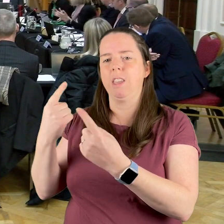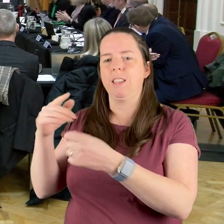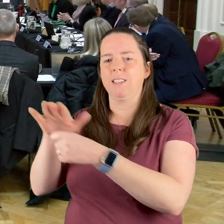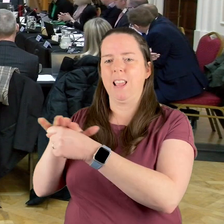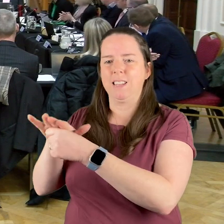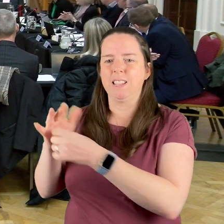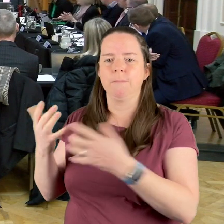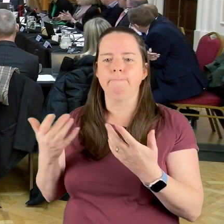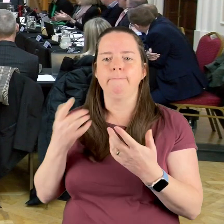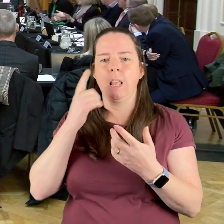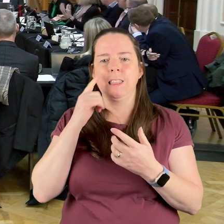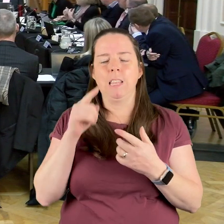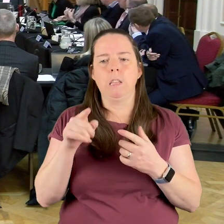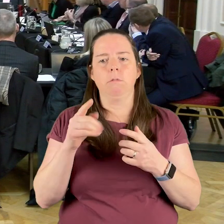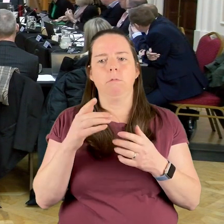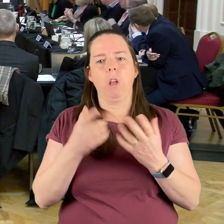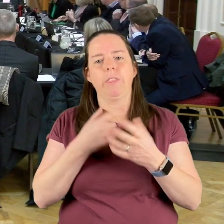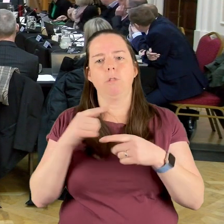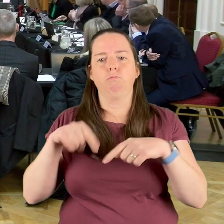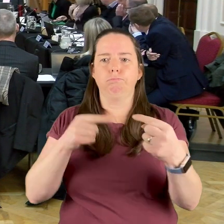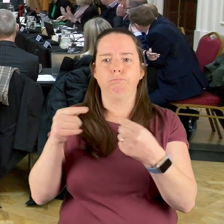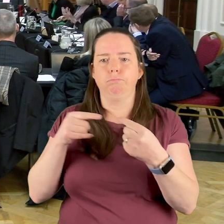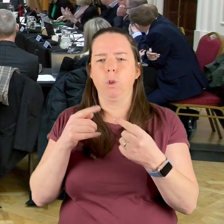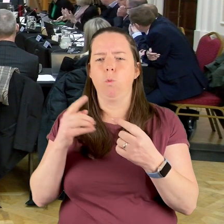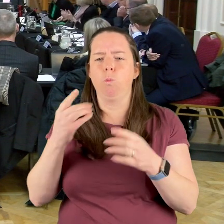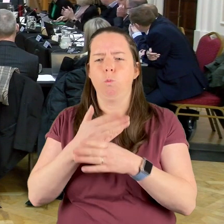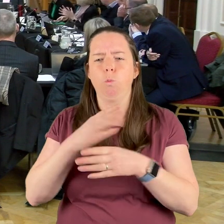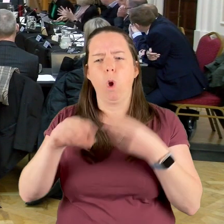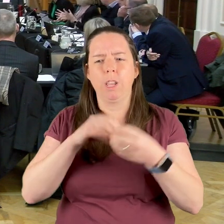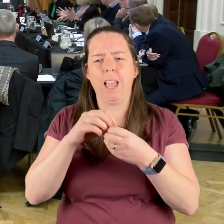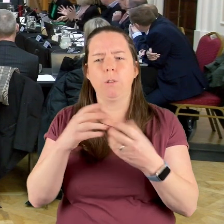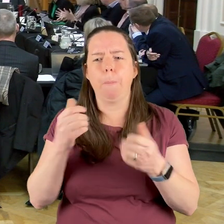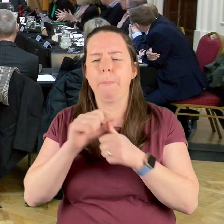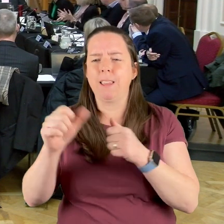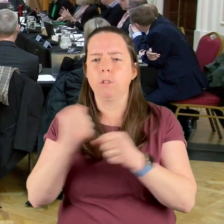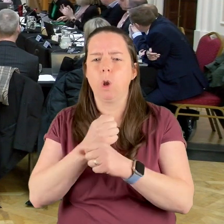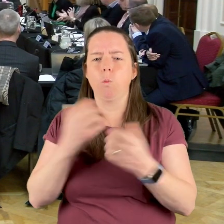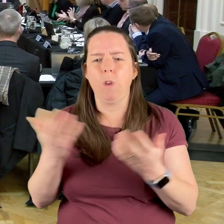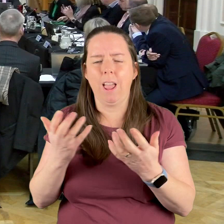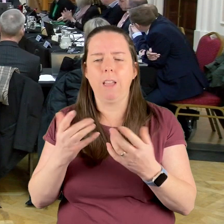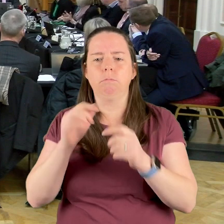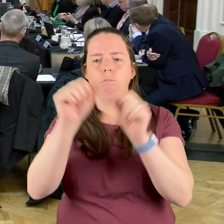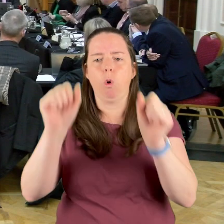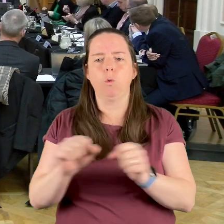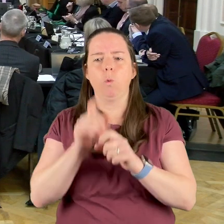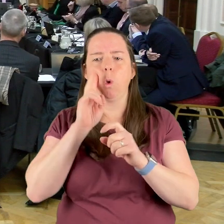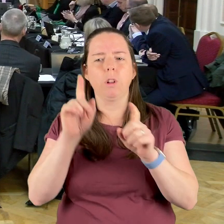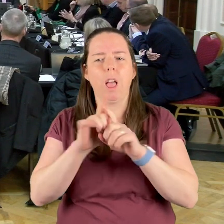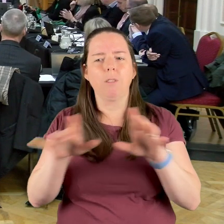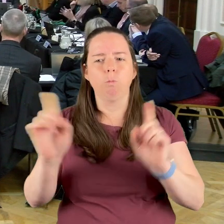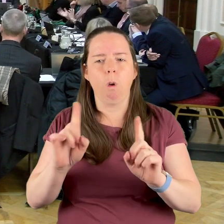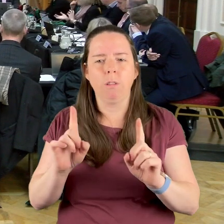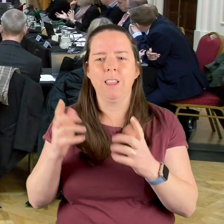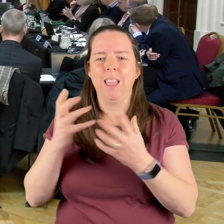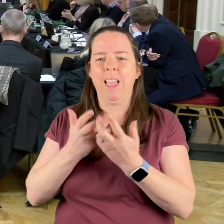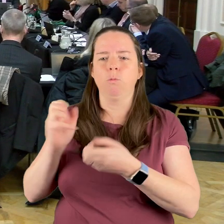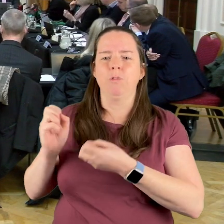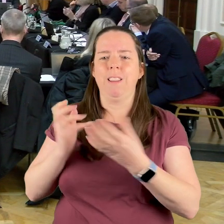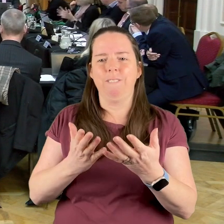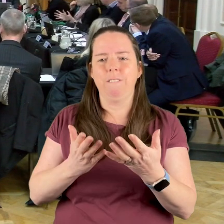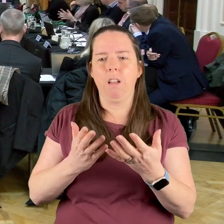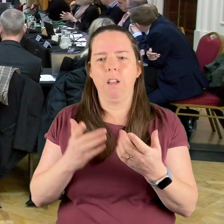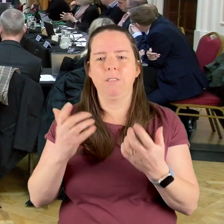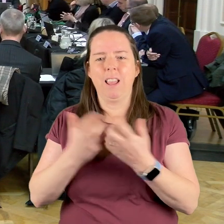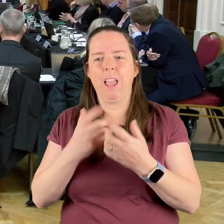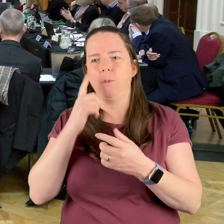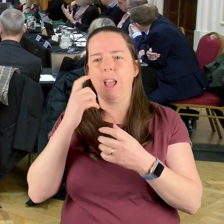full expertise, i.e. doing work in other settings. And I think that is the other challenge, really, is to work out where that's best done,